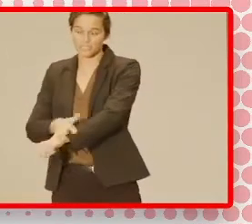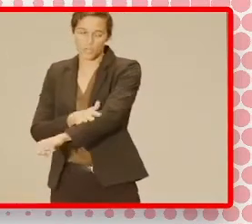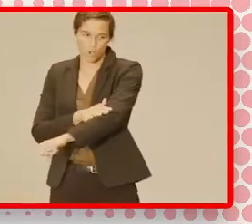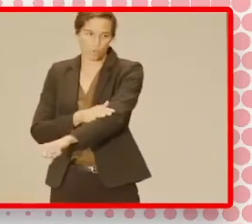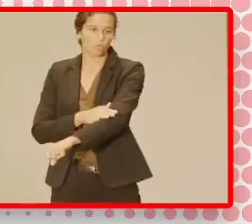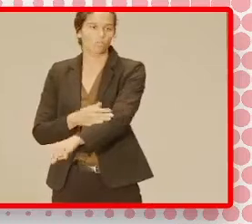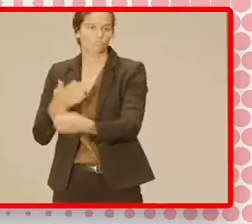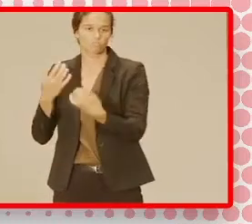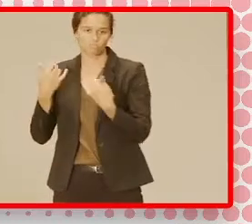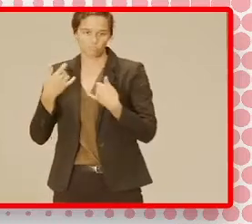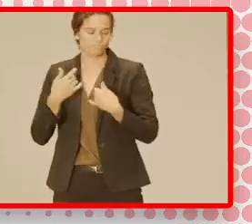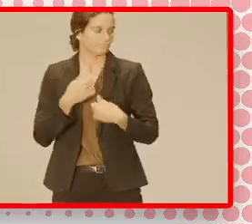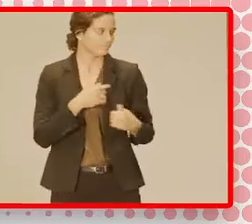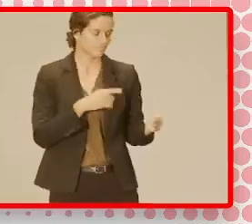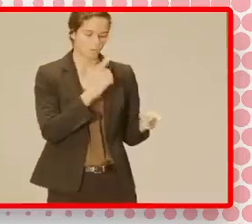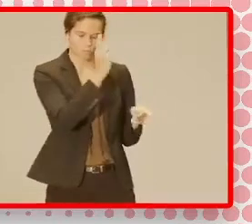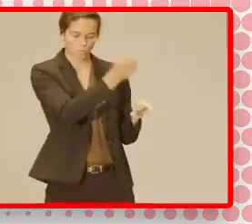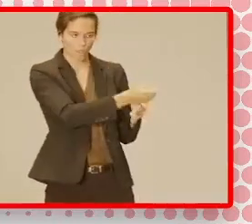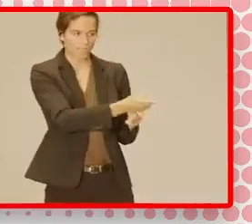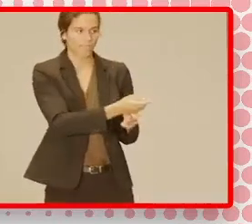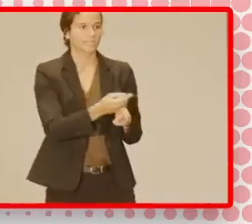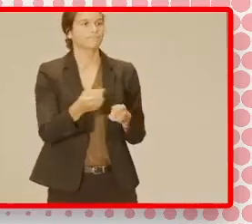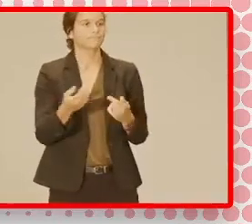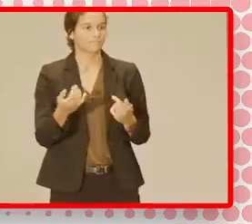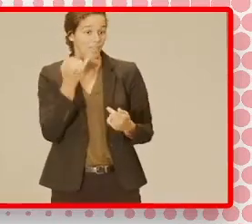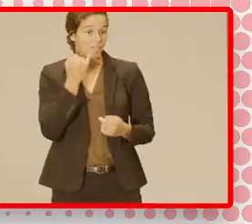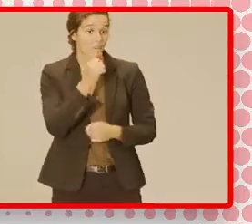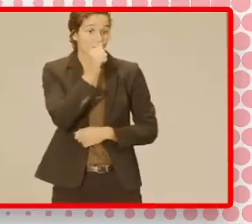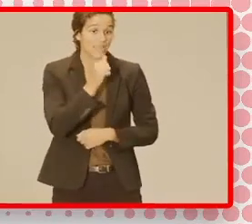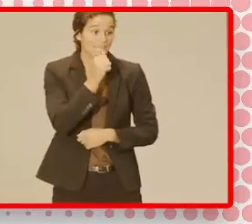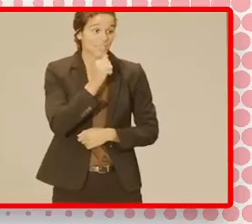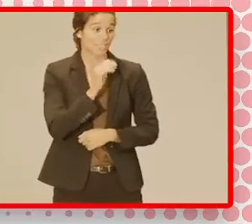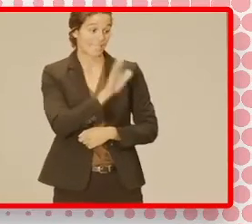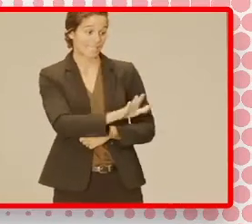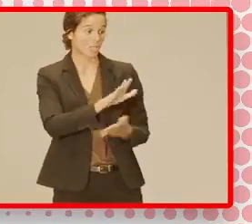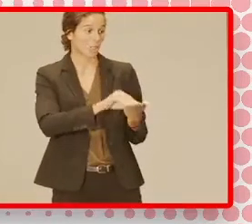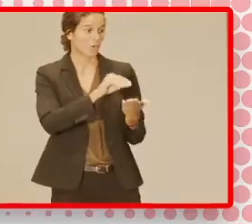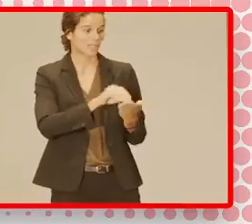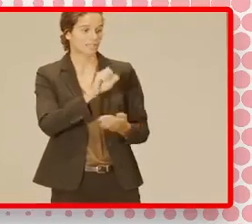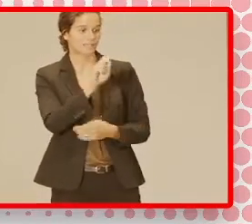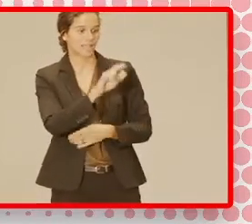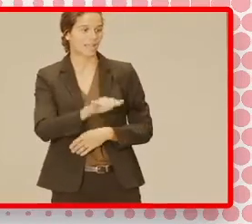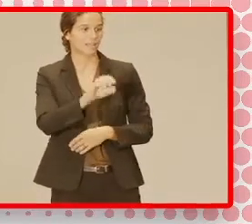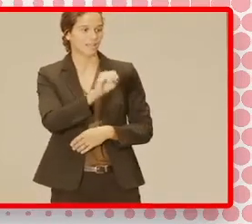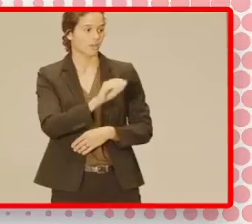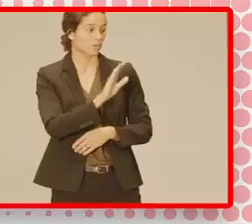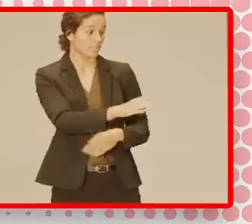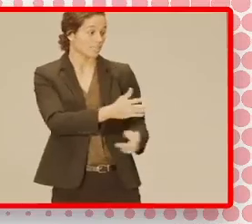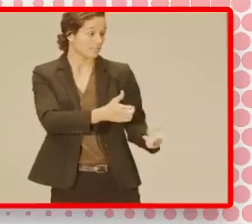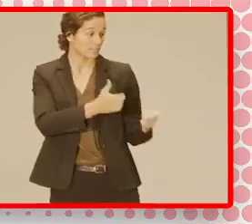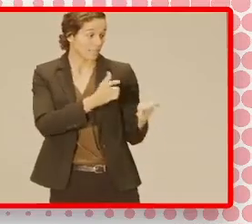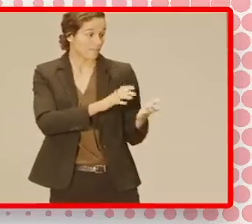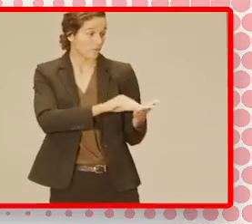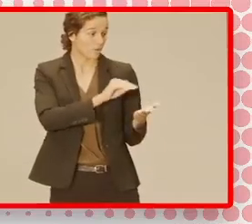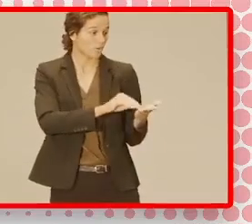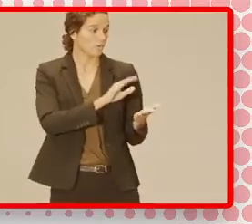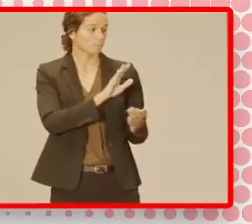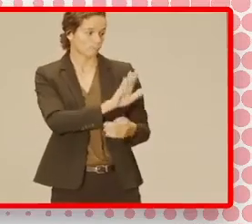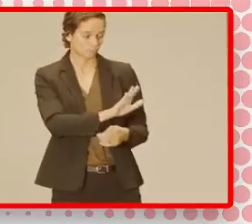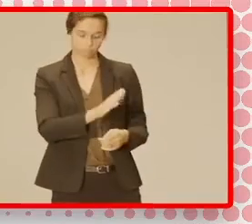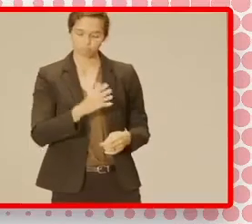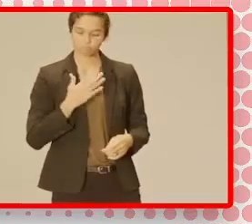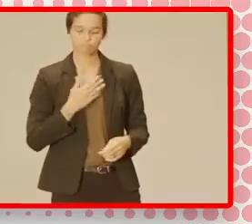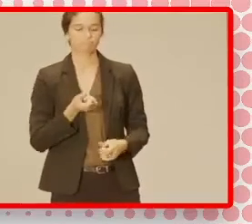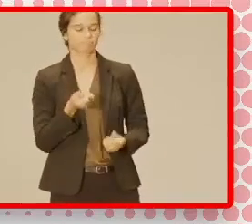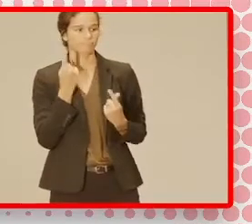way if we're just patient and we apply it to his learning style and his speed and his rate of learning. And it's amazing what they can